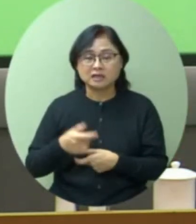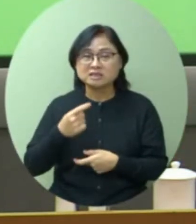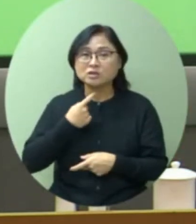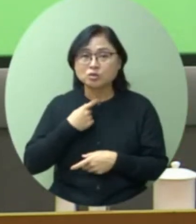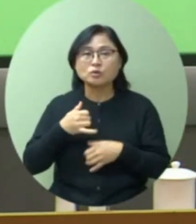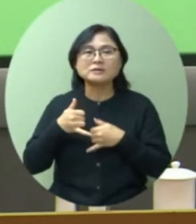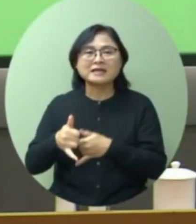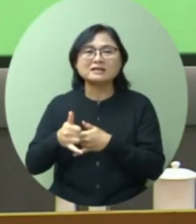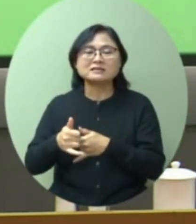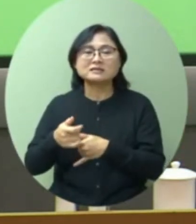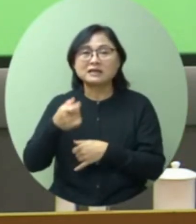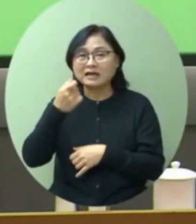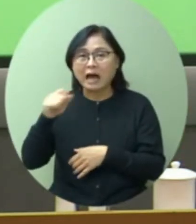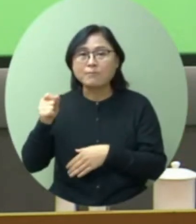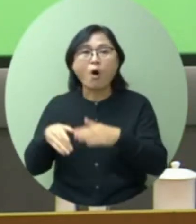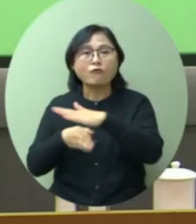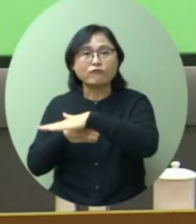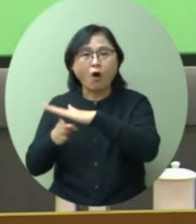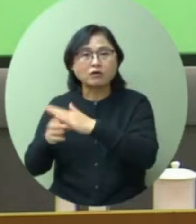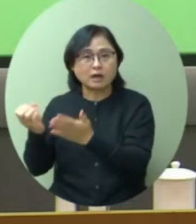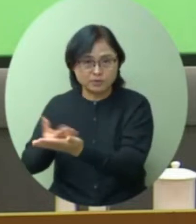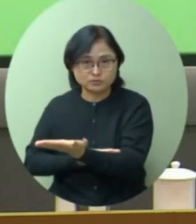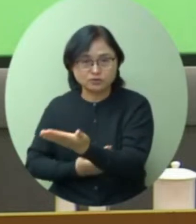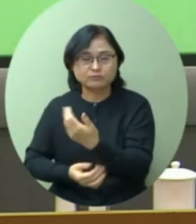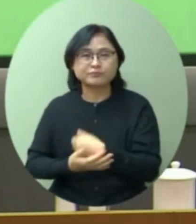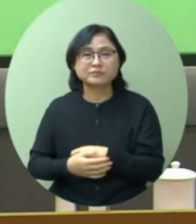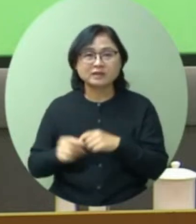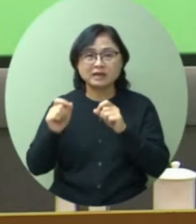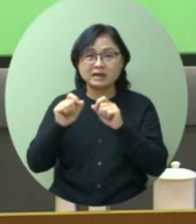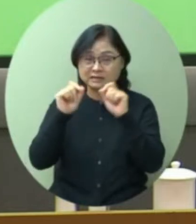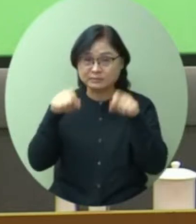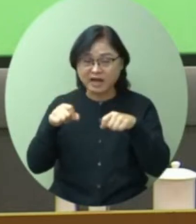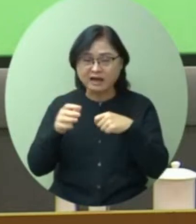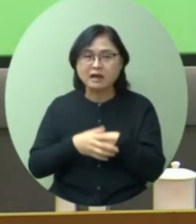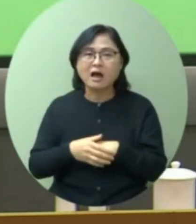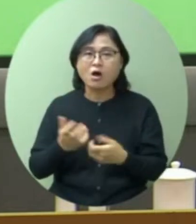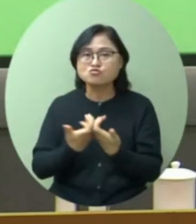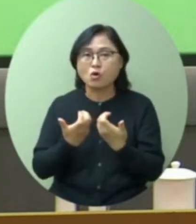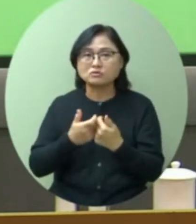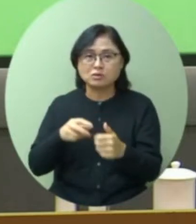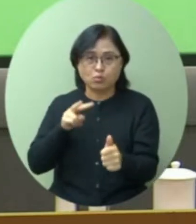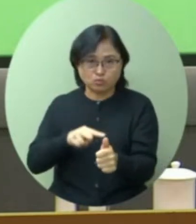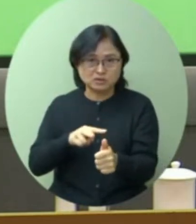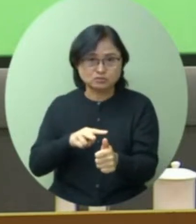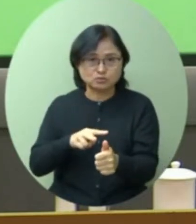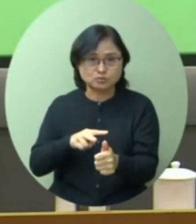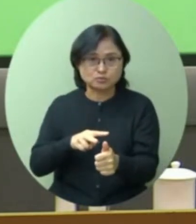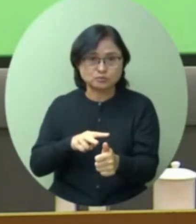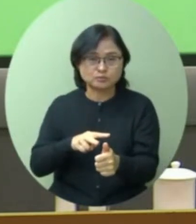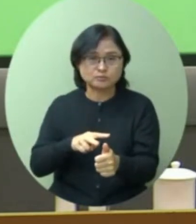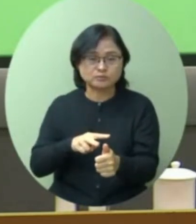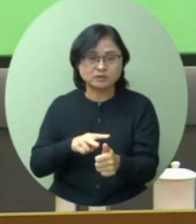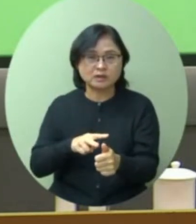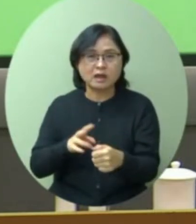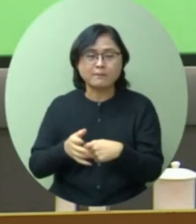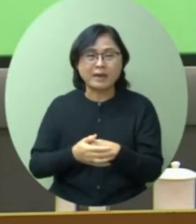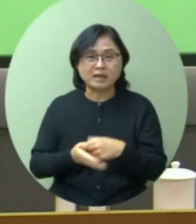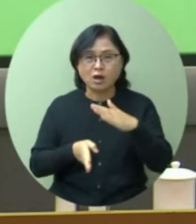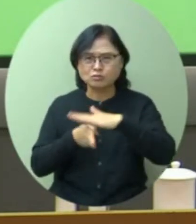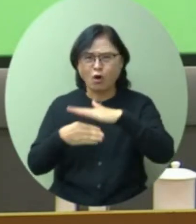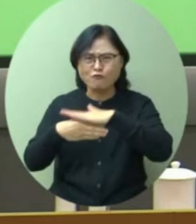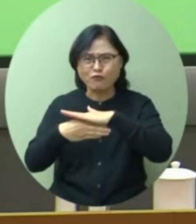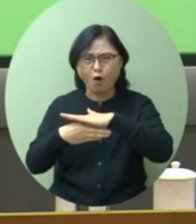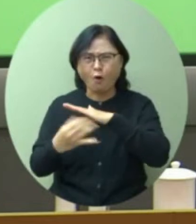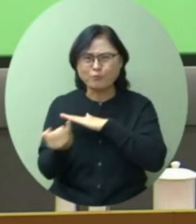So when there is a new SDU made available in the market, the standard has to be